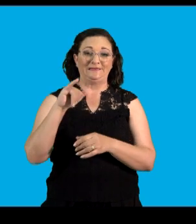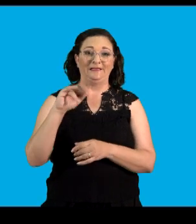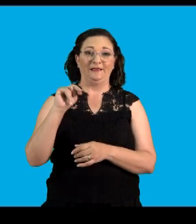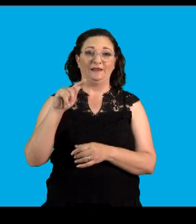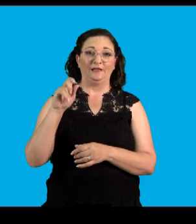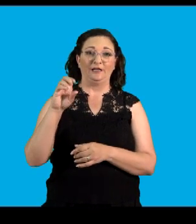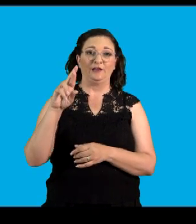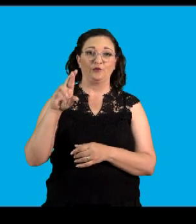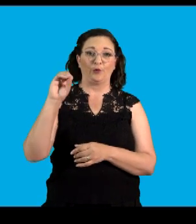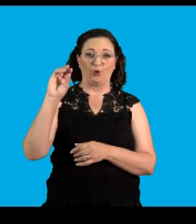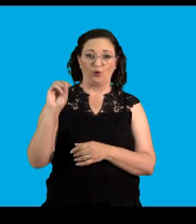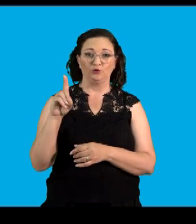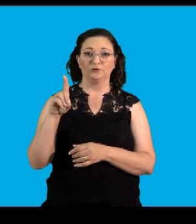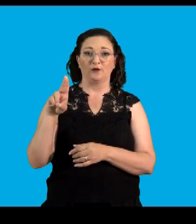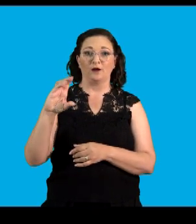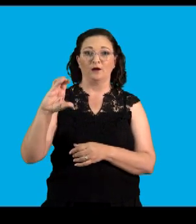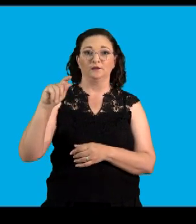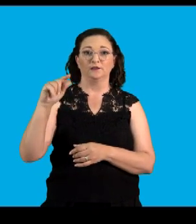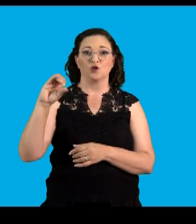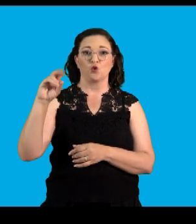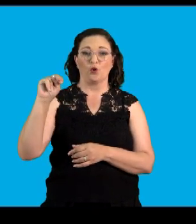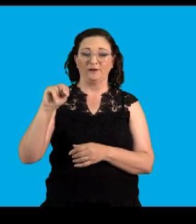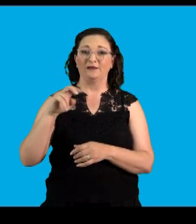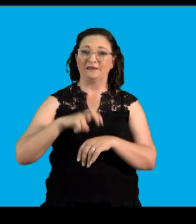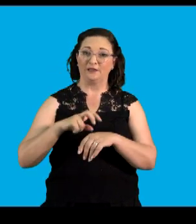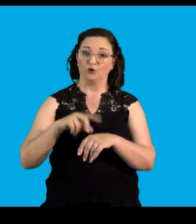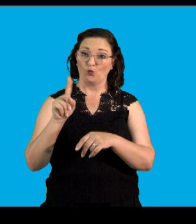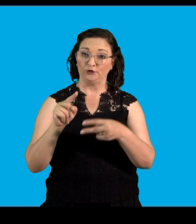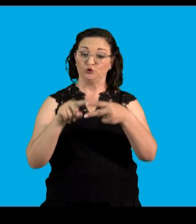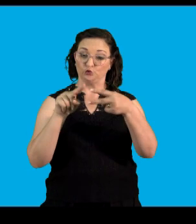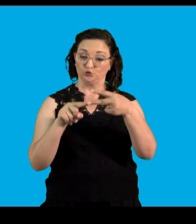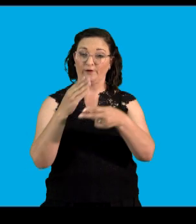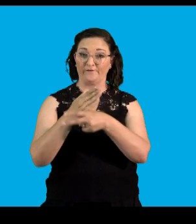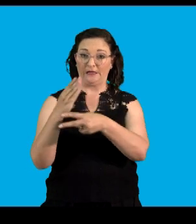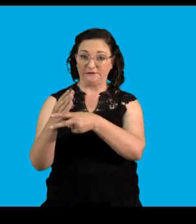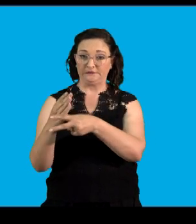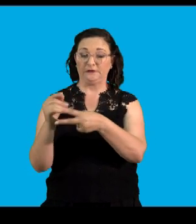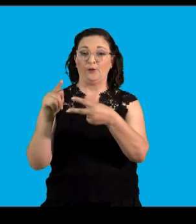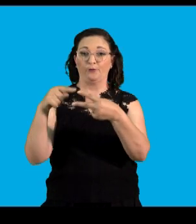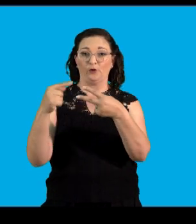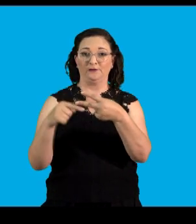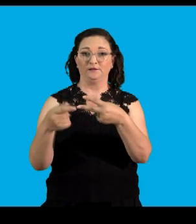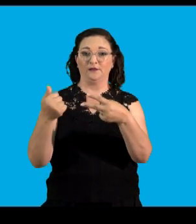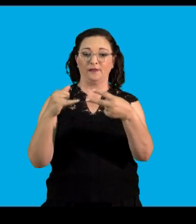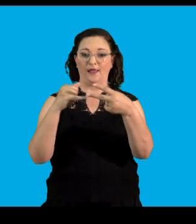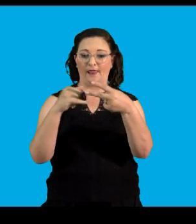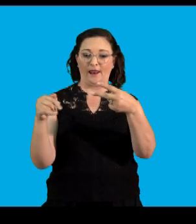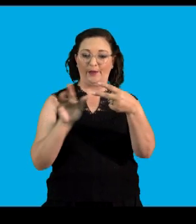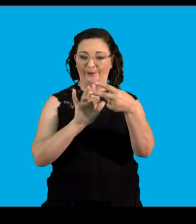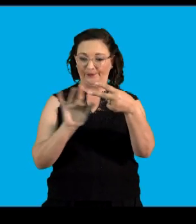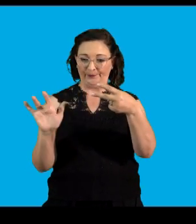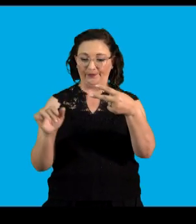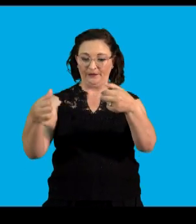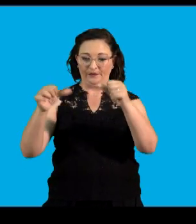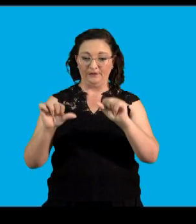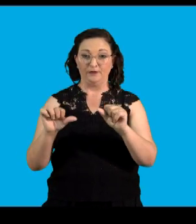introduction, how many points is expected? You're expected to have 2 points. Then obviously you'll have to skip a line. After